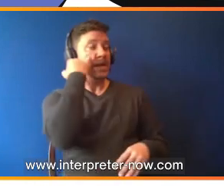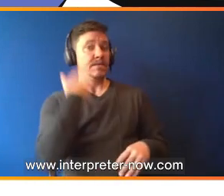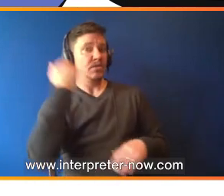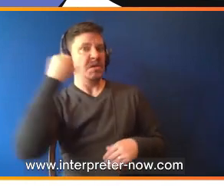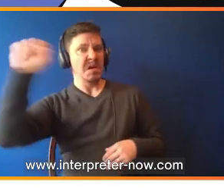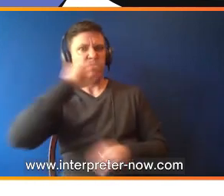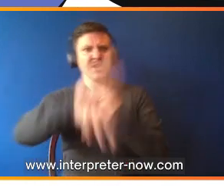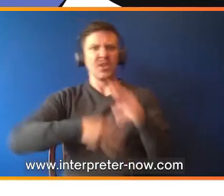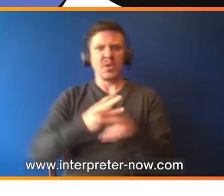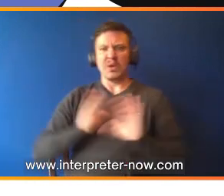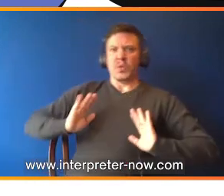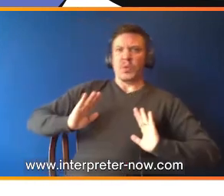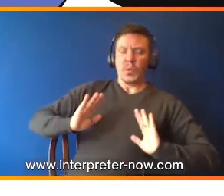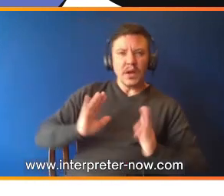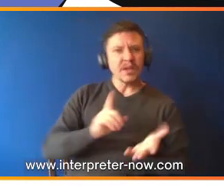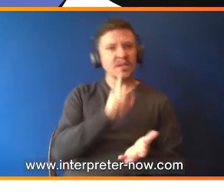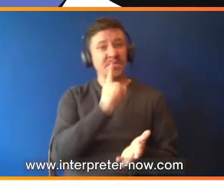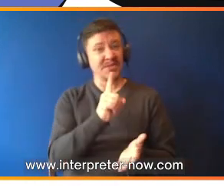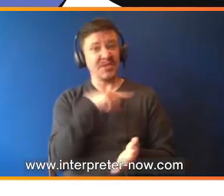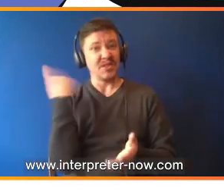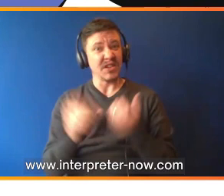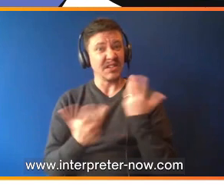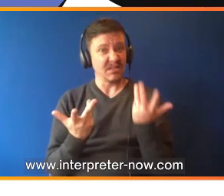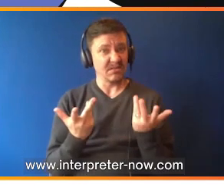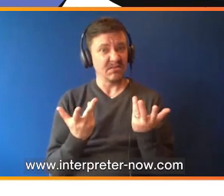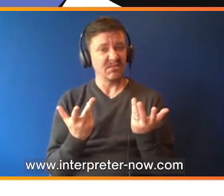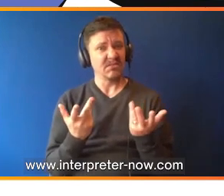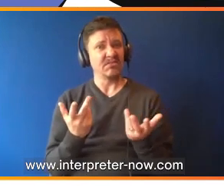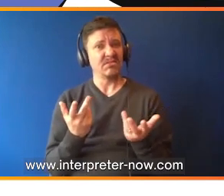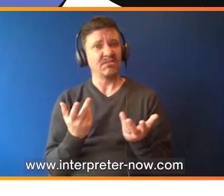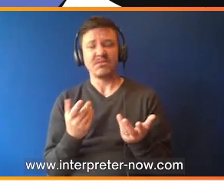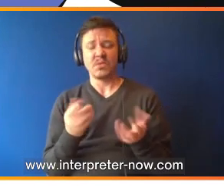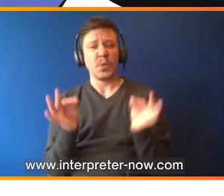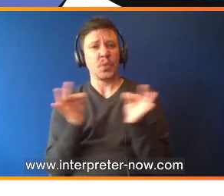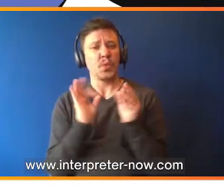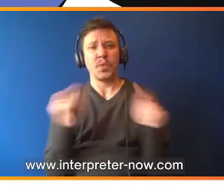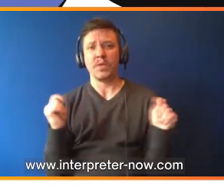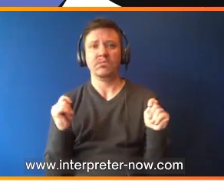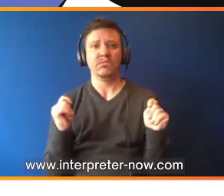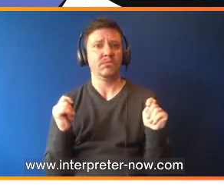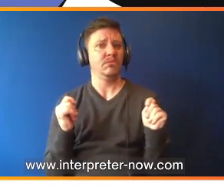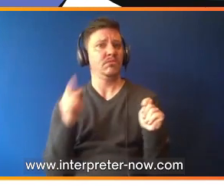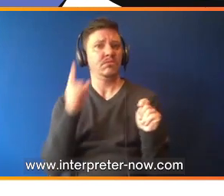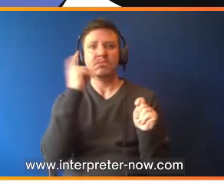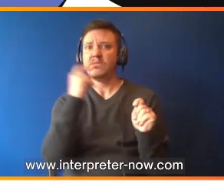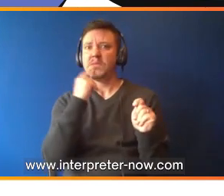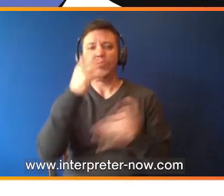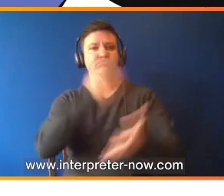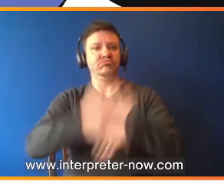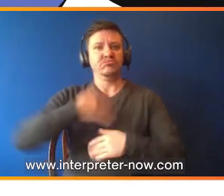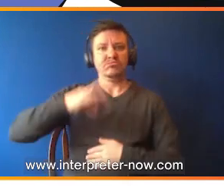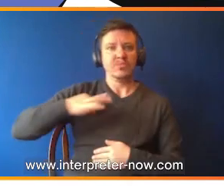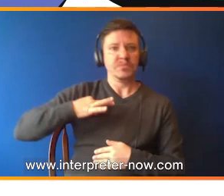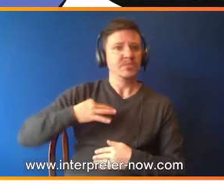big, massive company that you're now trying to change, and you're trying to change the systems and processes that you use in